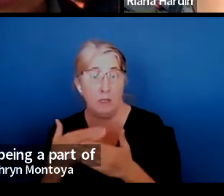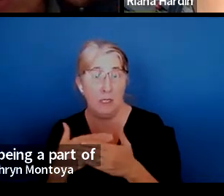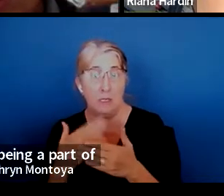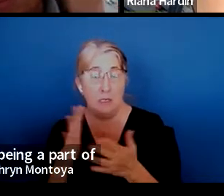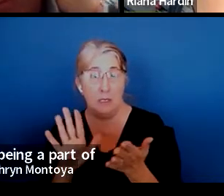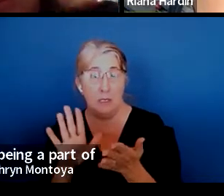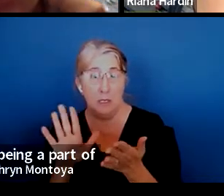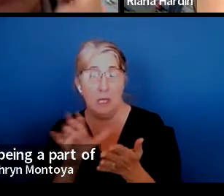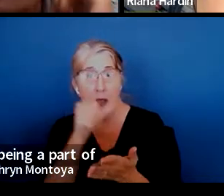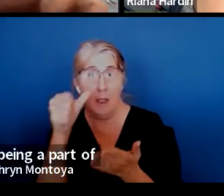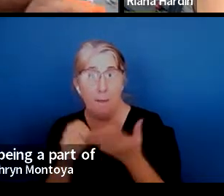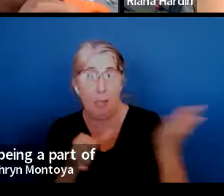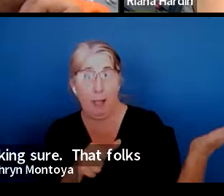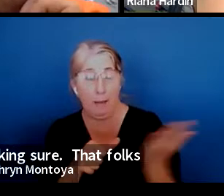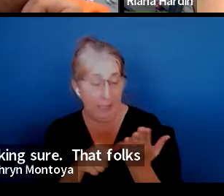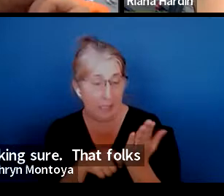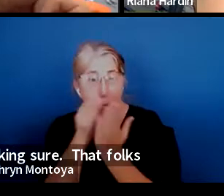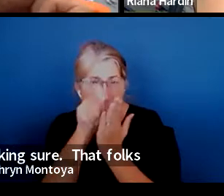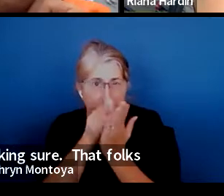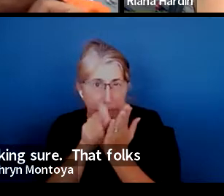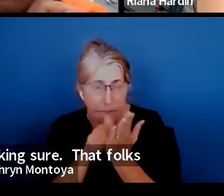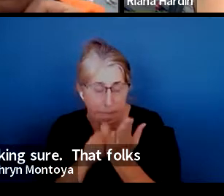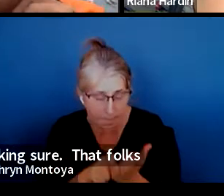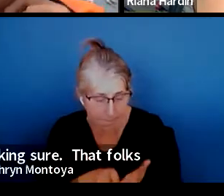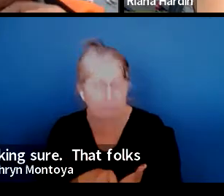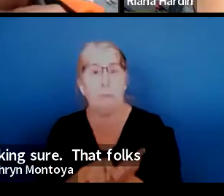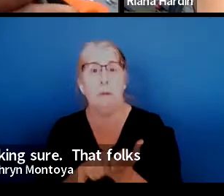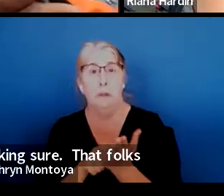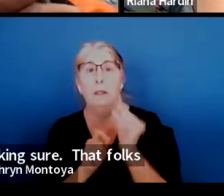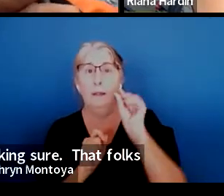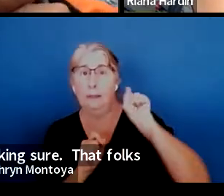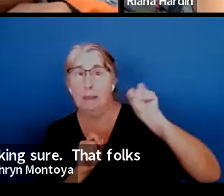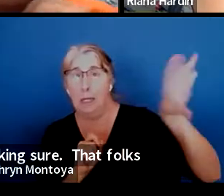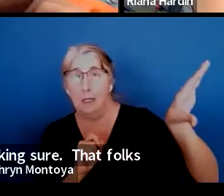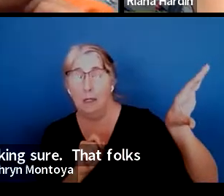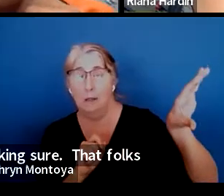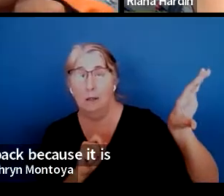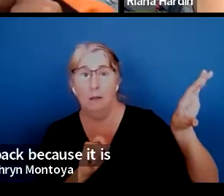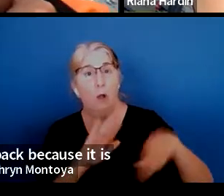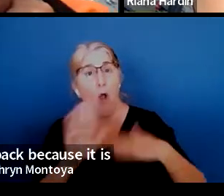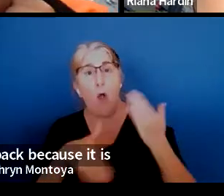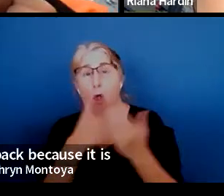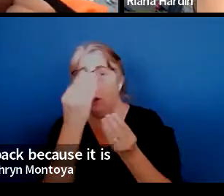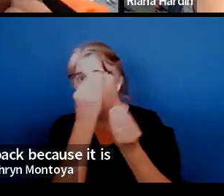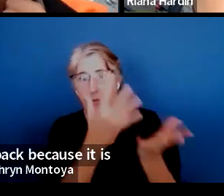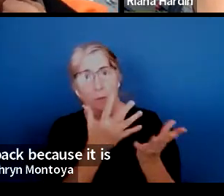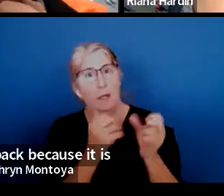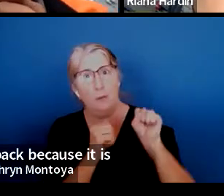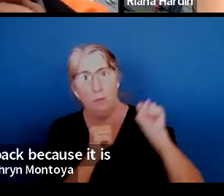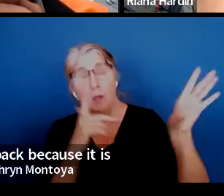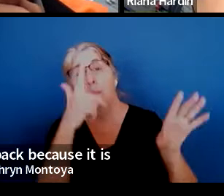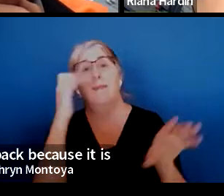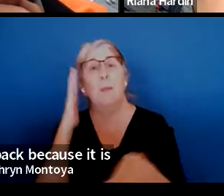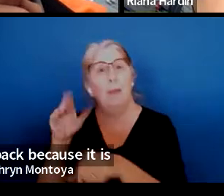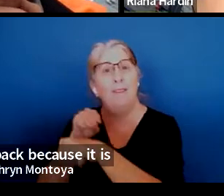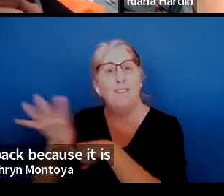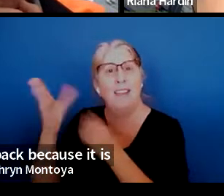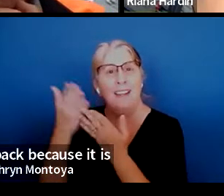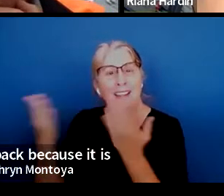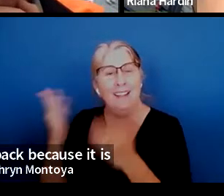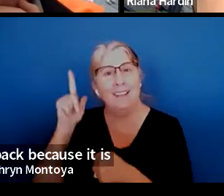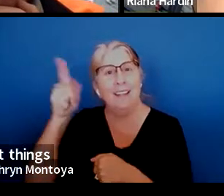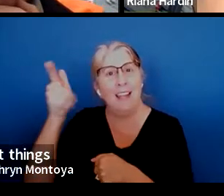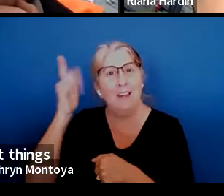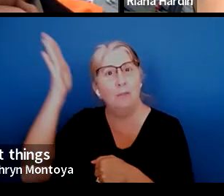folks are providing that feedback, because it does affect things later on down the road, and we're seeing now